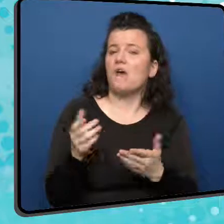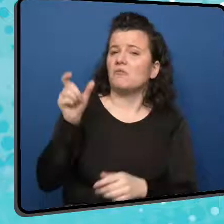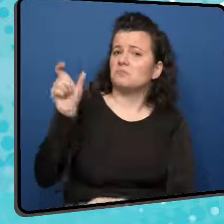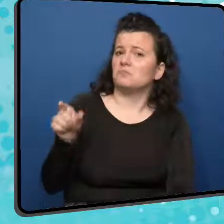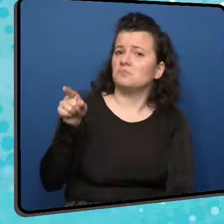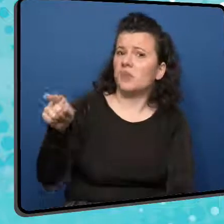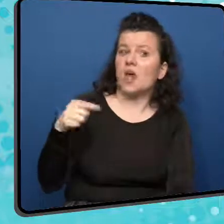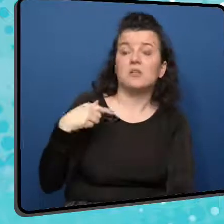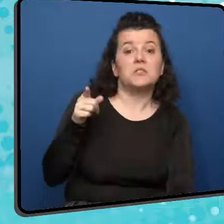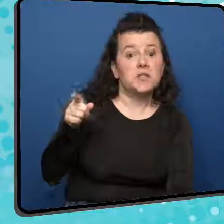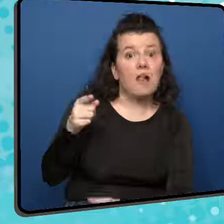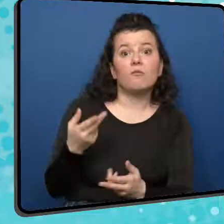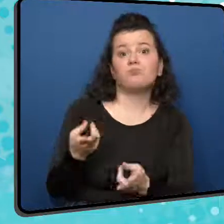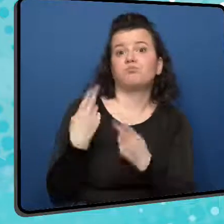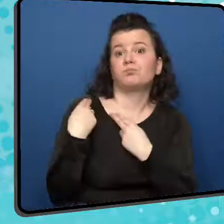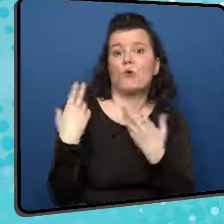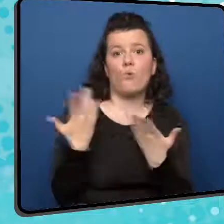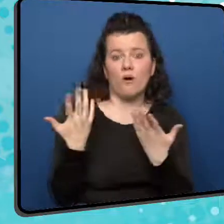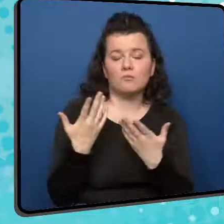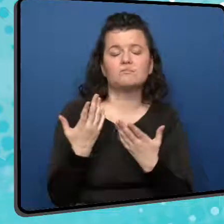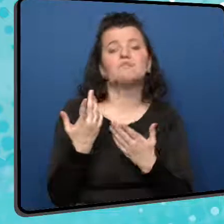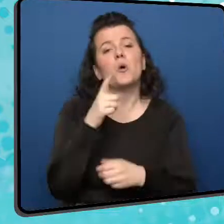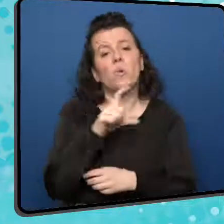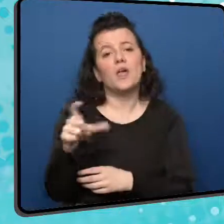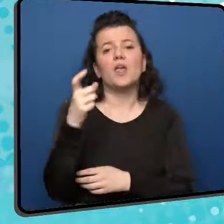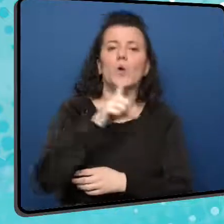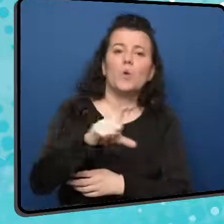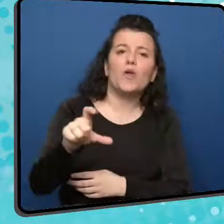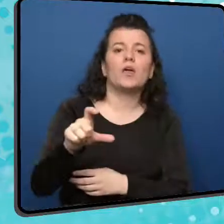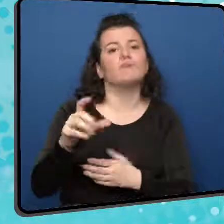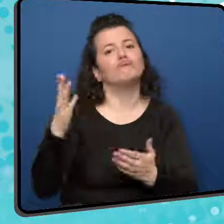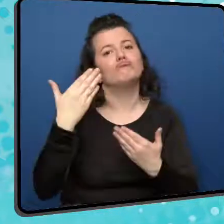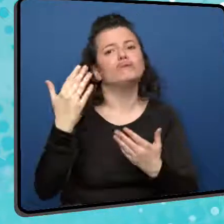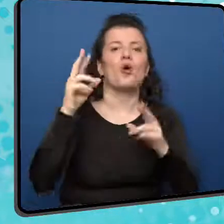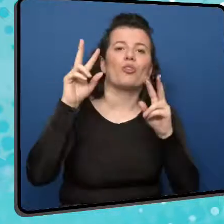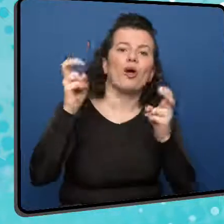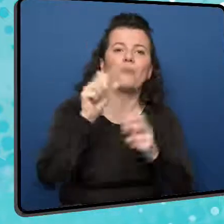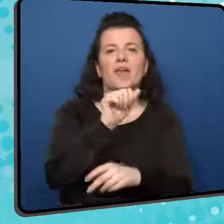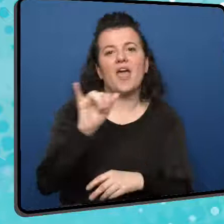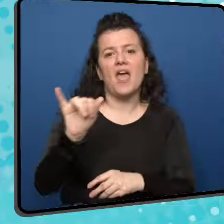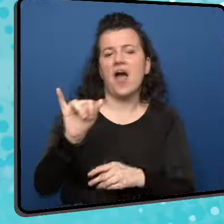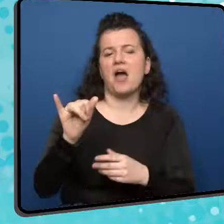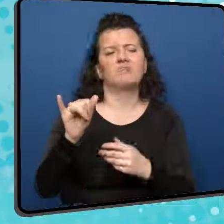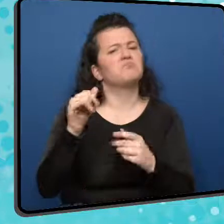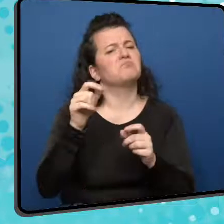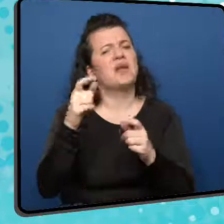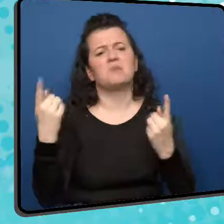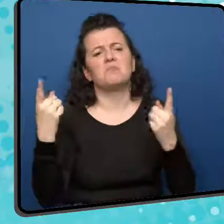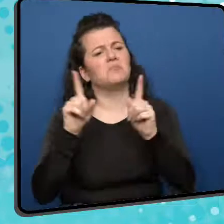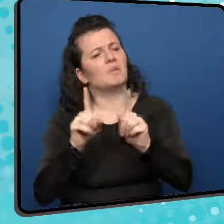cool AI project. And this you can find on globalai.live.